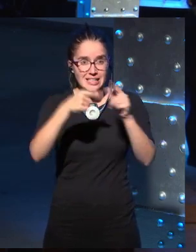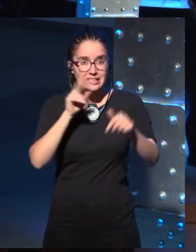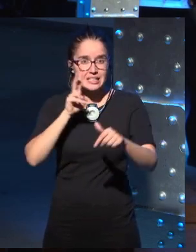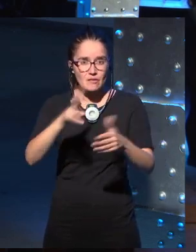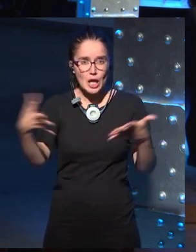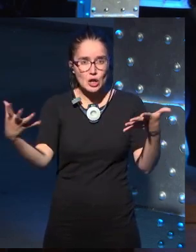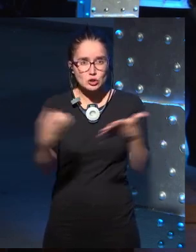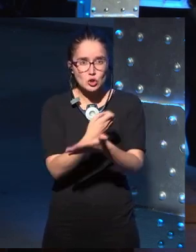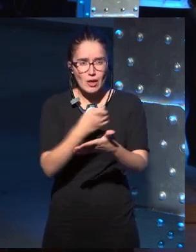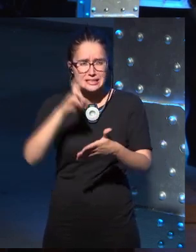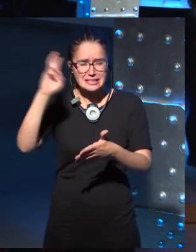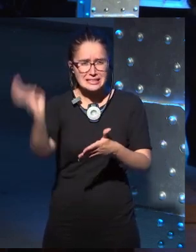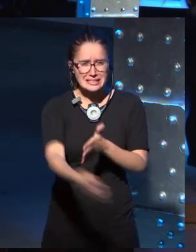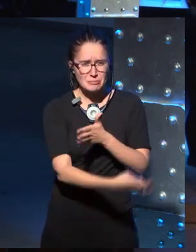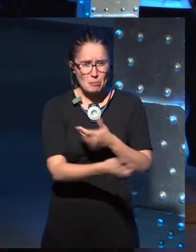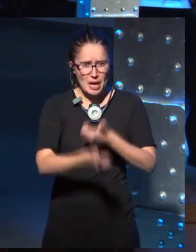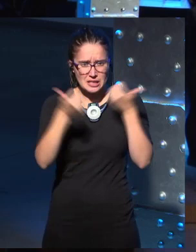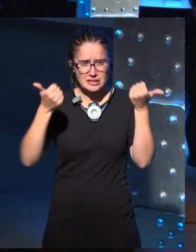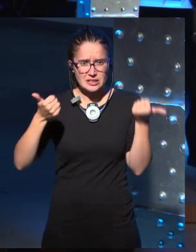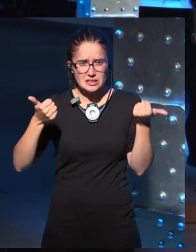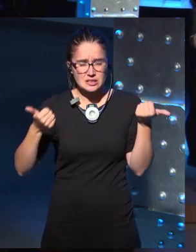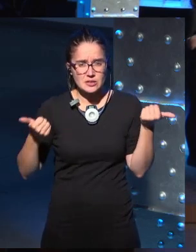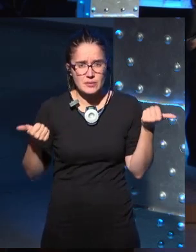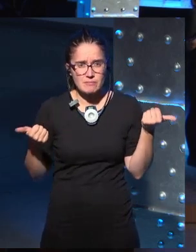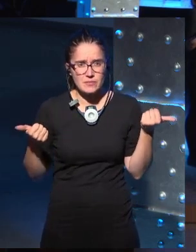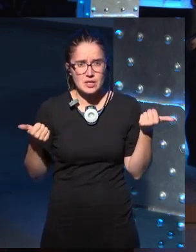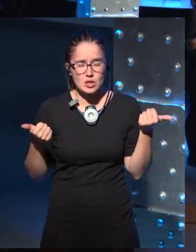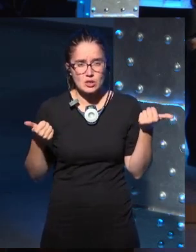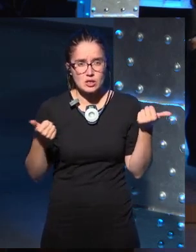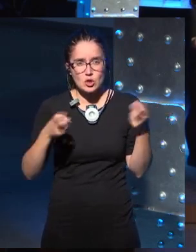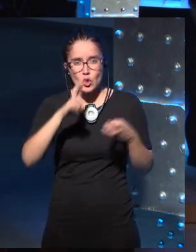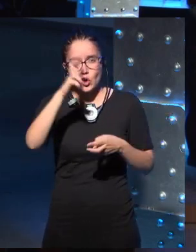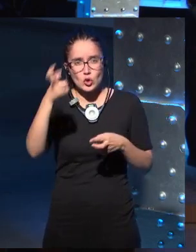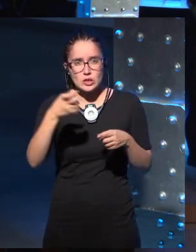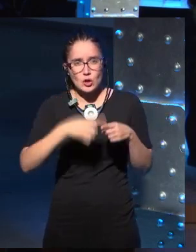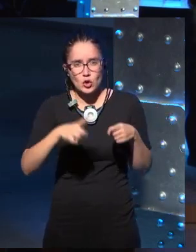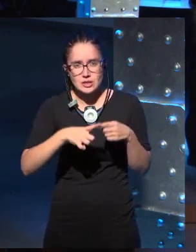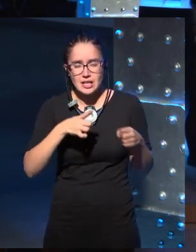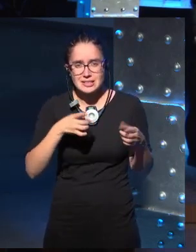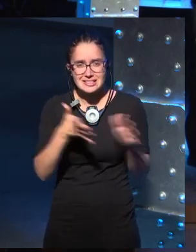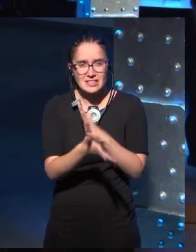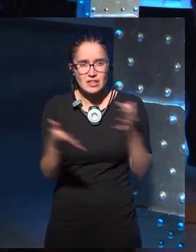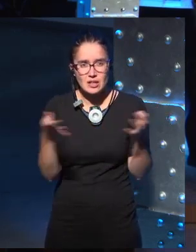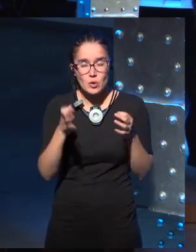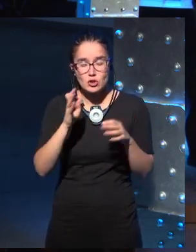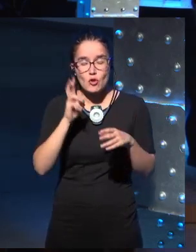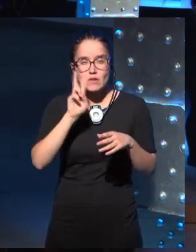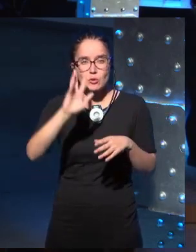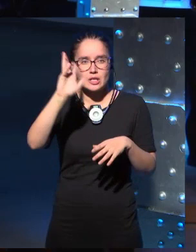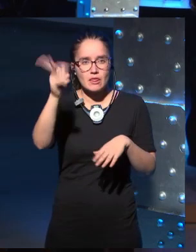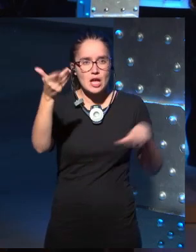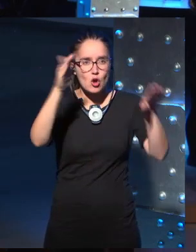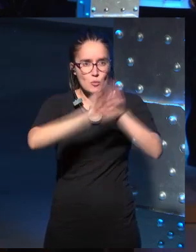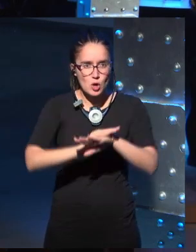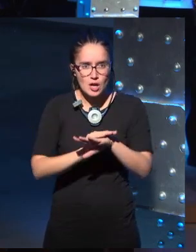this. The other thing that it means is that when you have a look at the night sky, well,